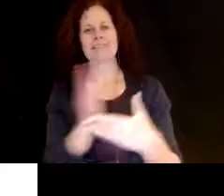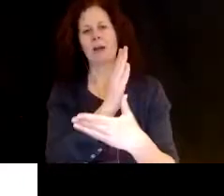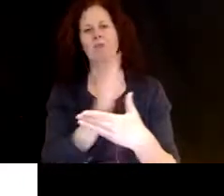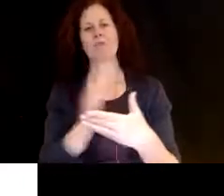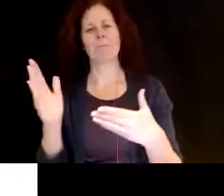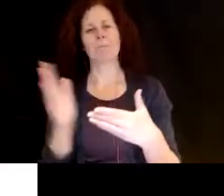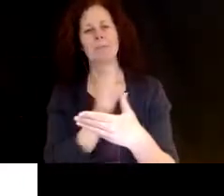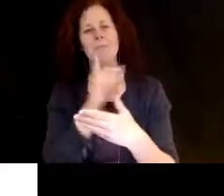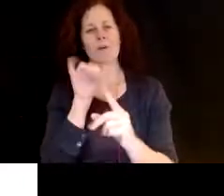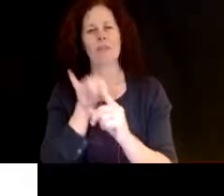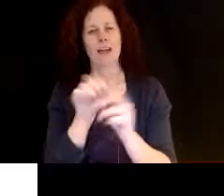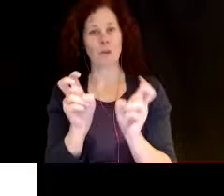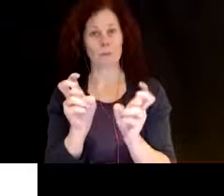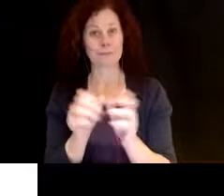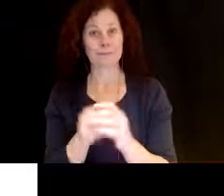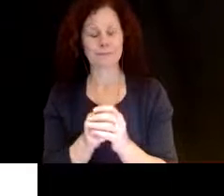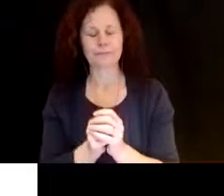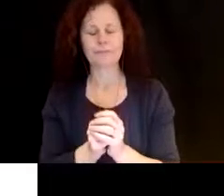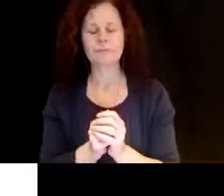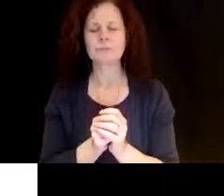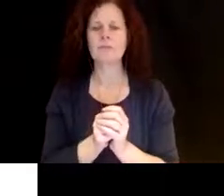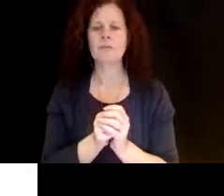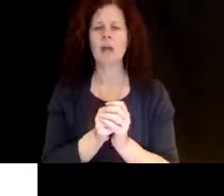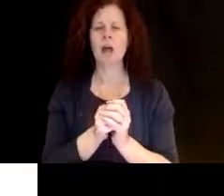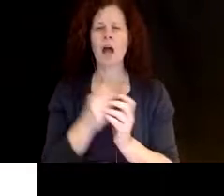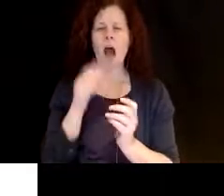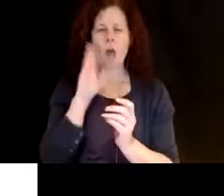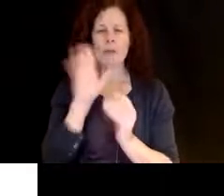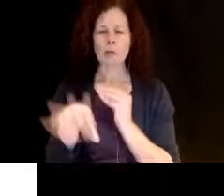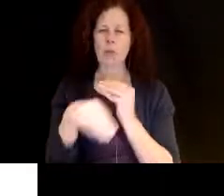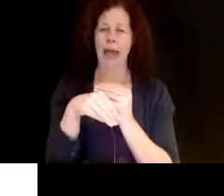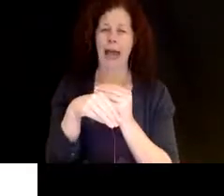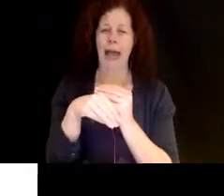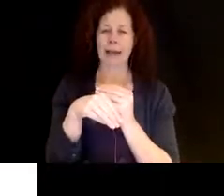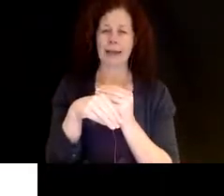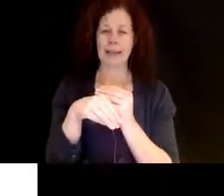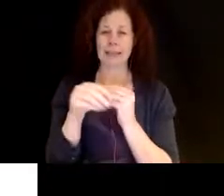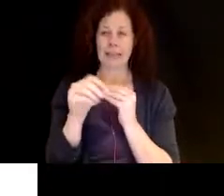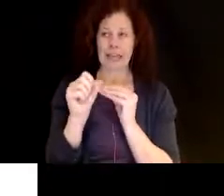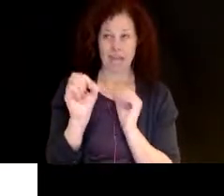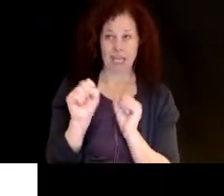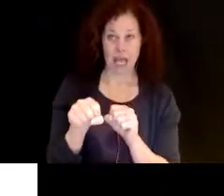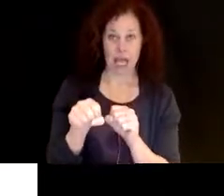I would like to add one thing to the last question, if I could, please.